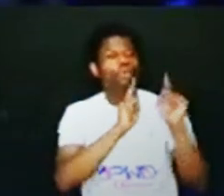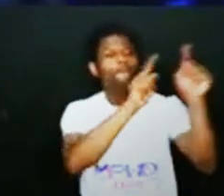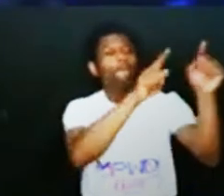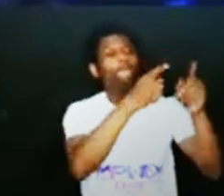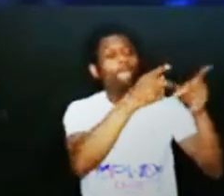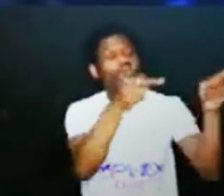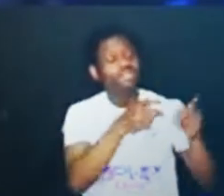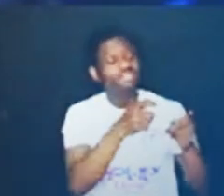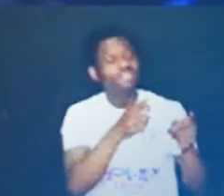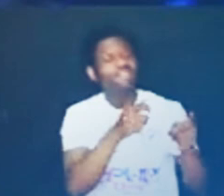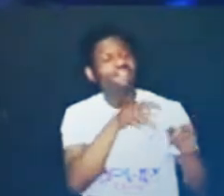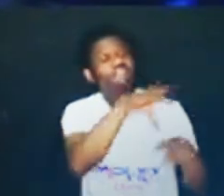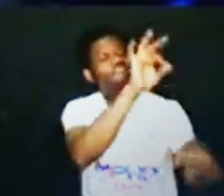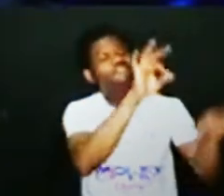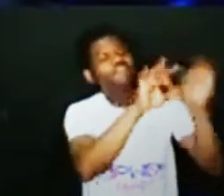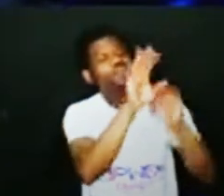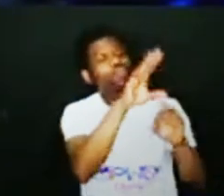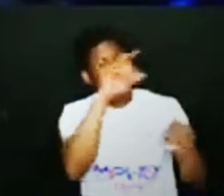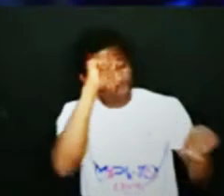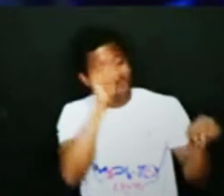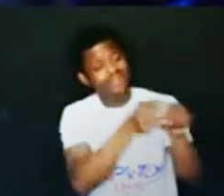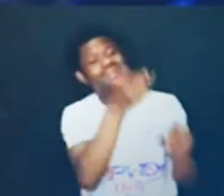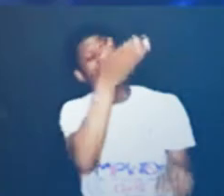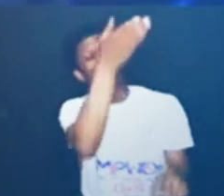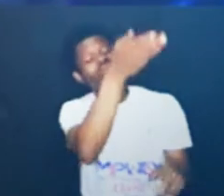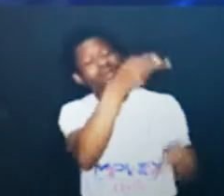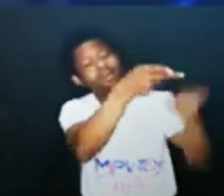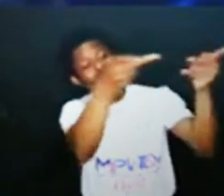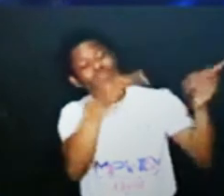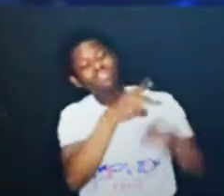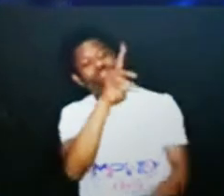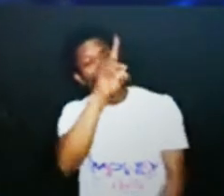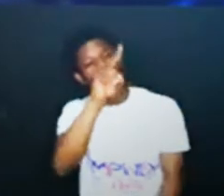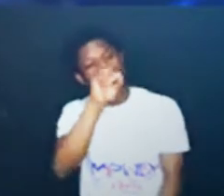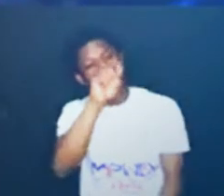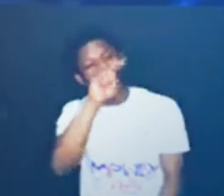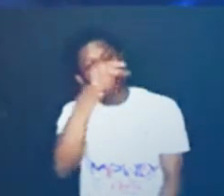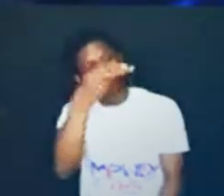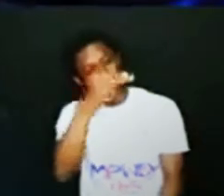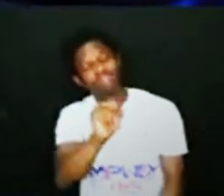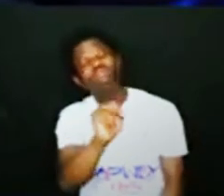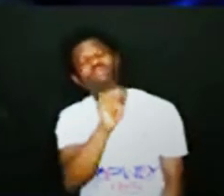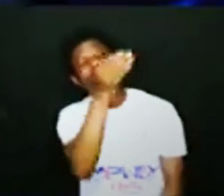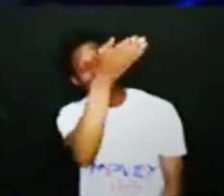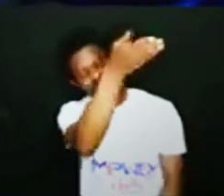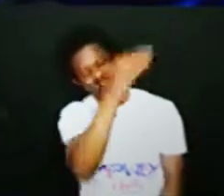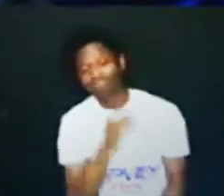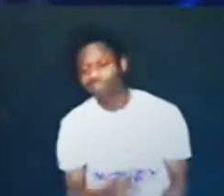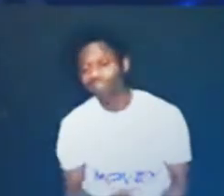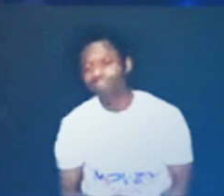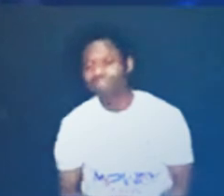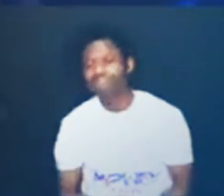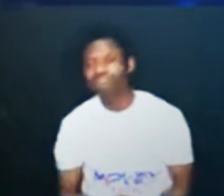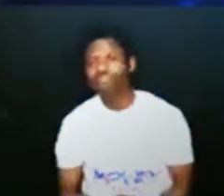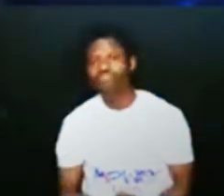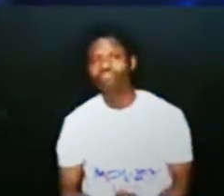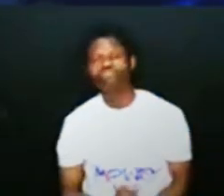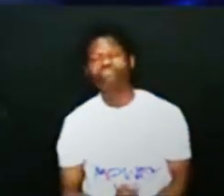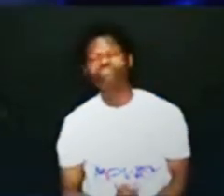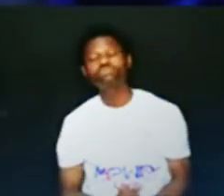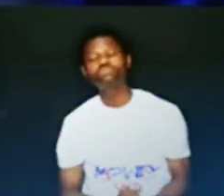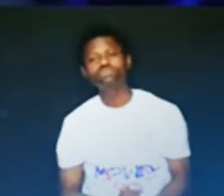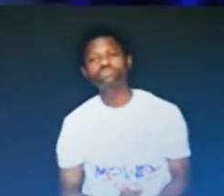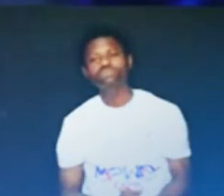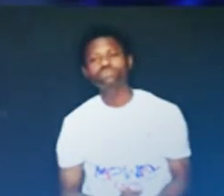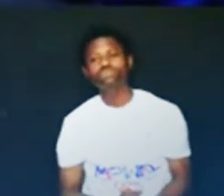se wetu ha na mete se wore kasa se moma yenko Dothan. Na Joseph ti ninuanom na okuhun